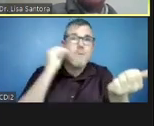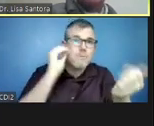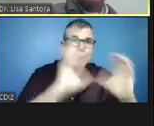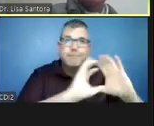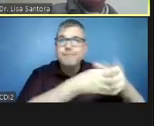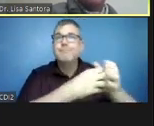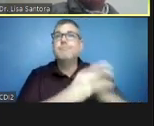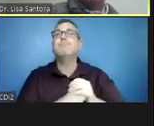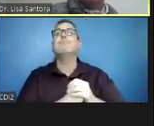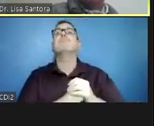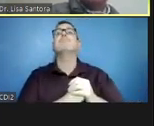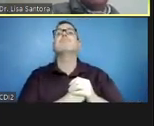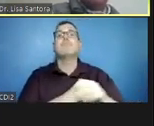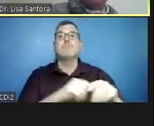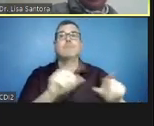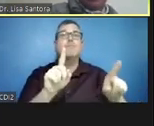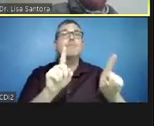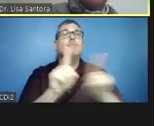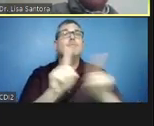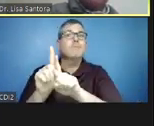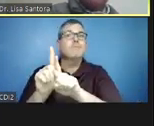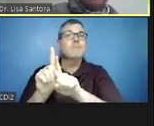strategy. So working to make sure that